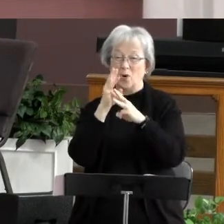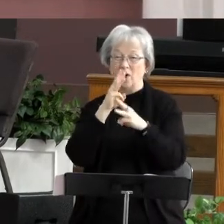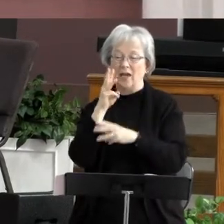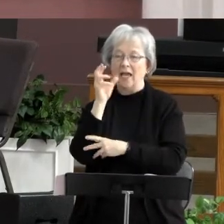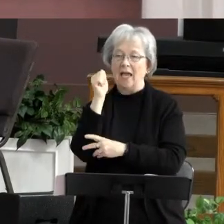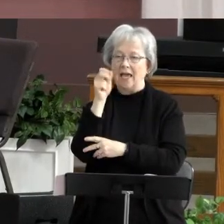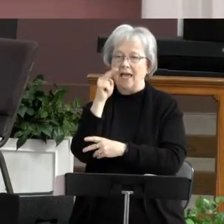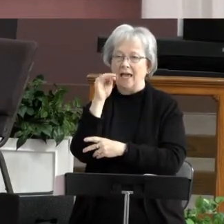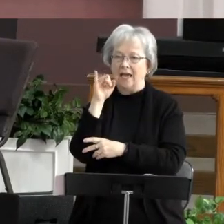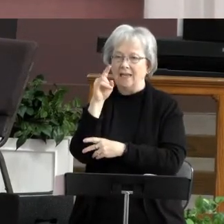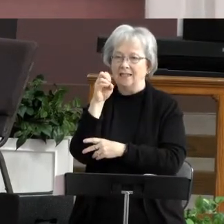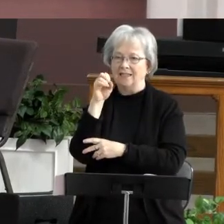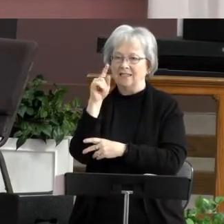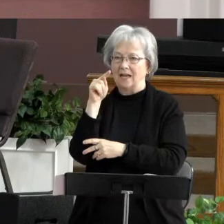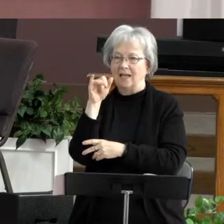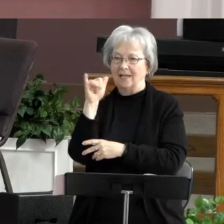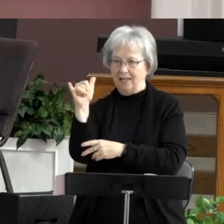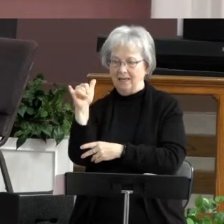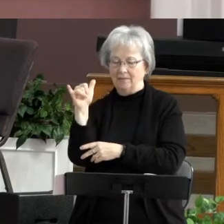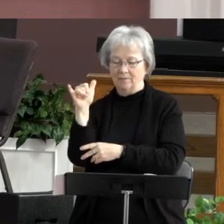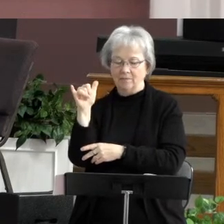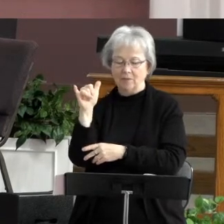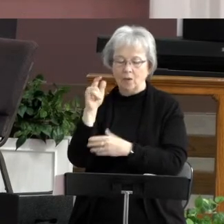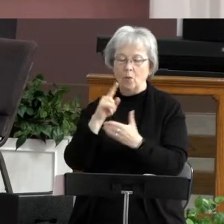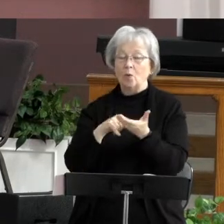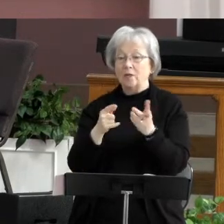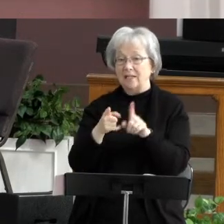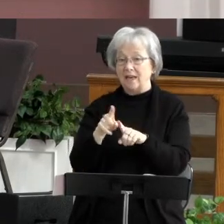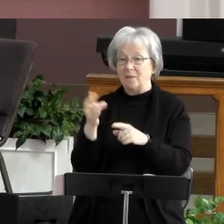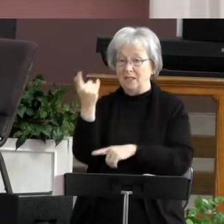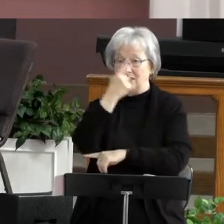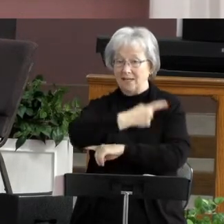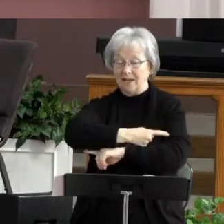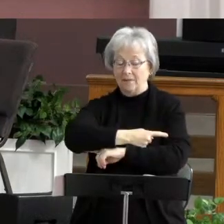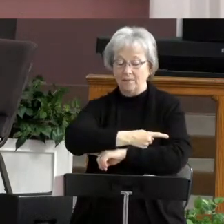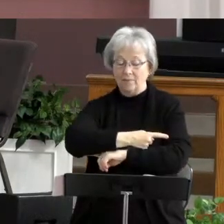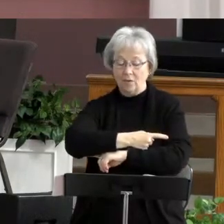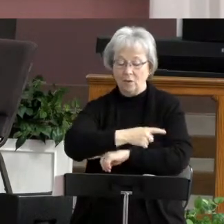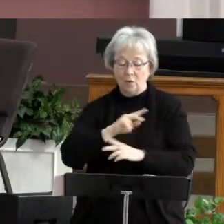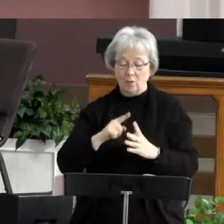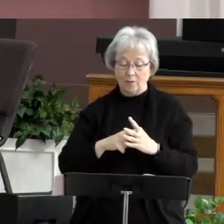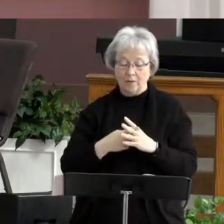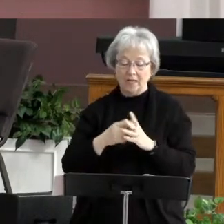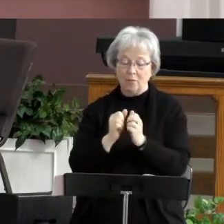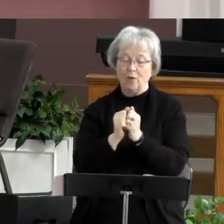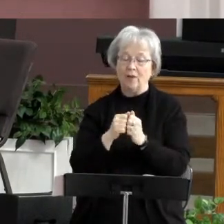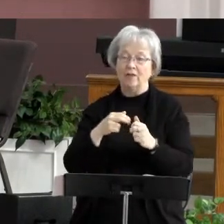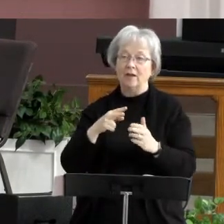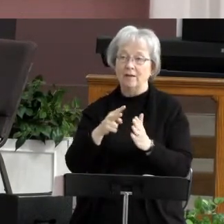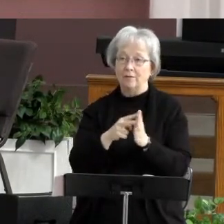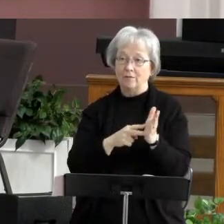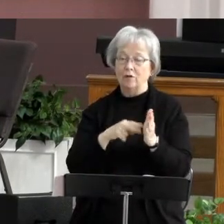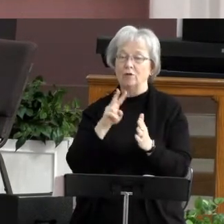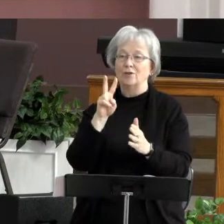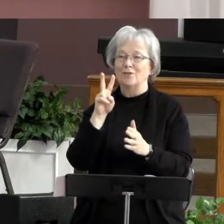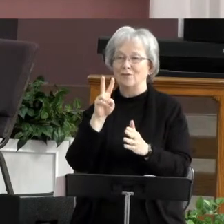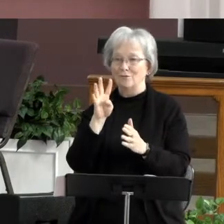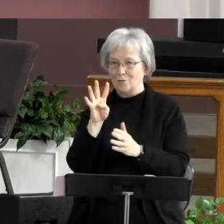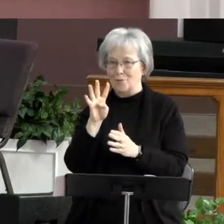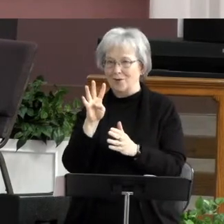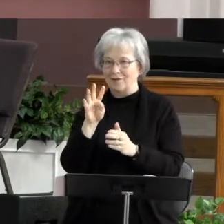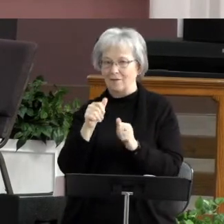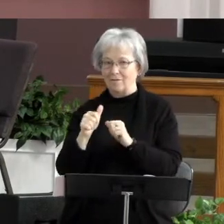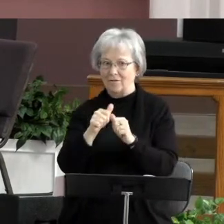in Philippians, chapter 4. We'll begin with verse 4, if you'll follow along as I read.